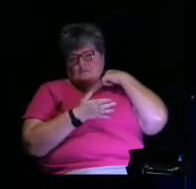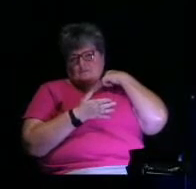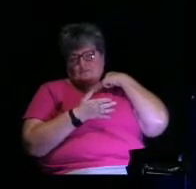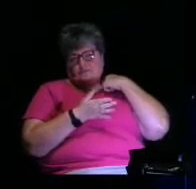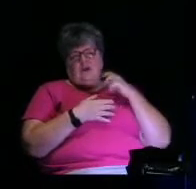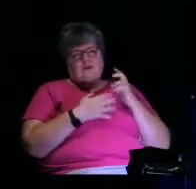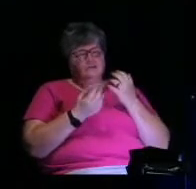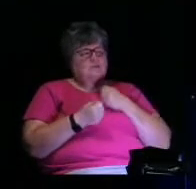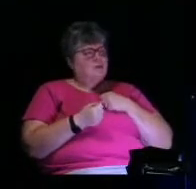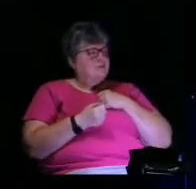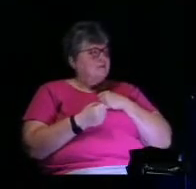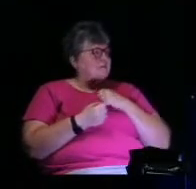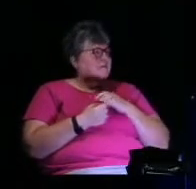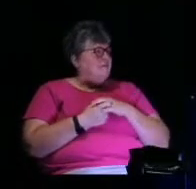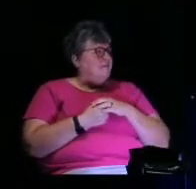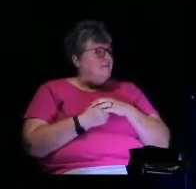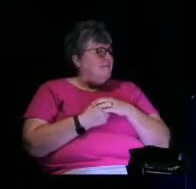sorry.